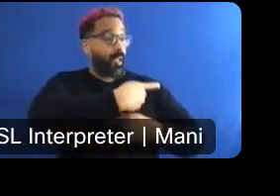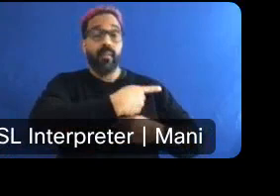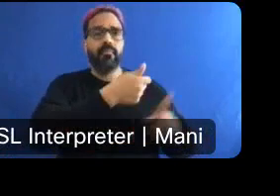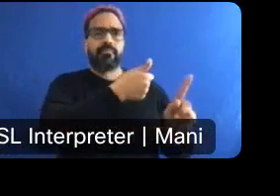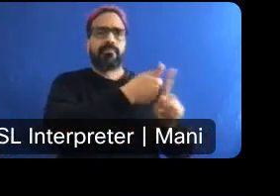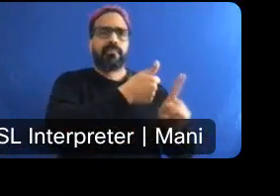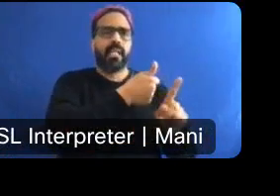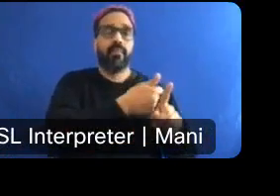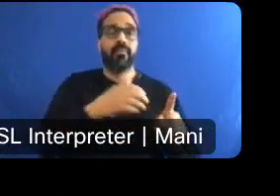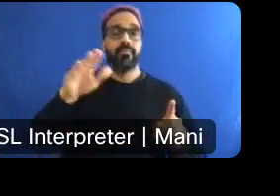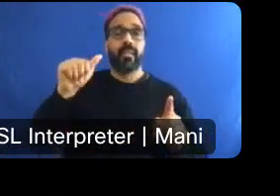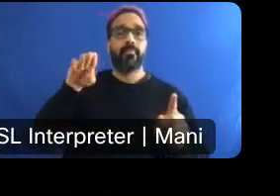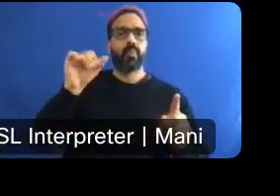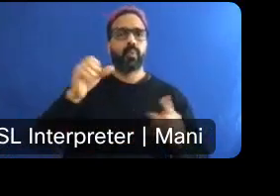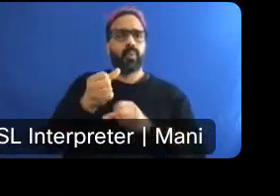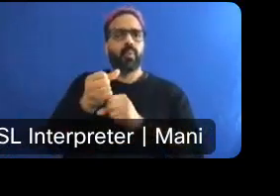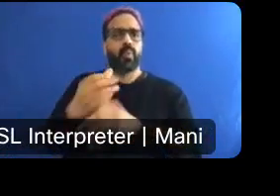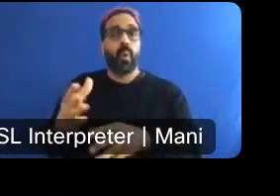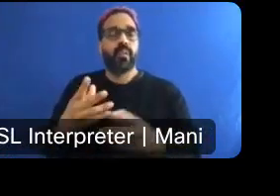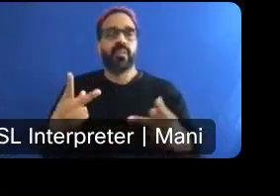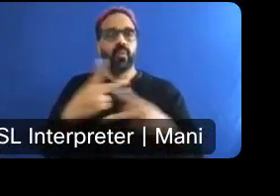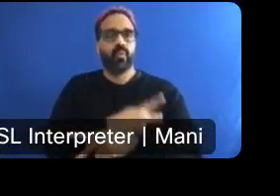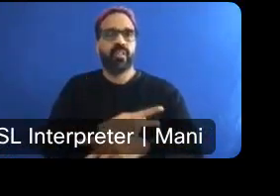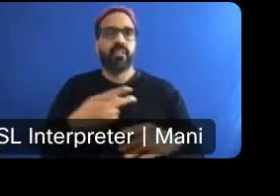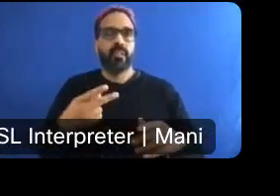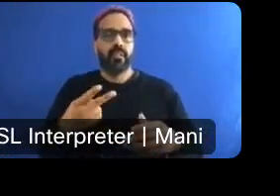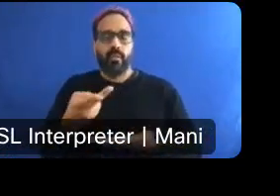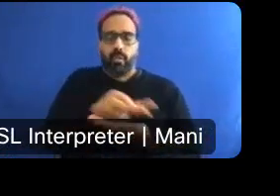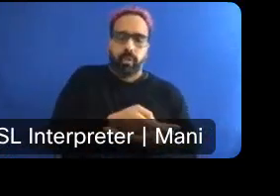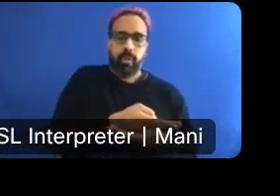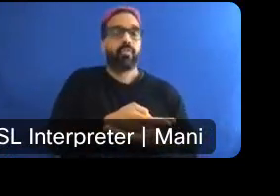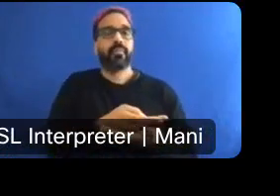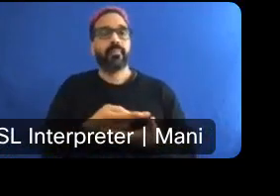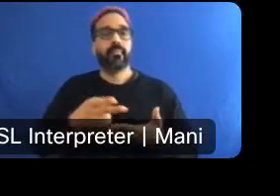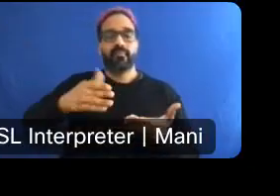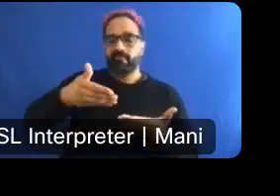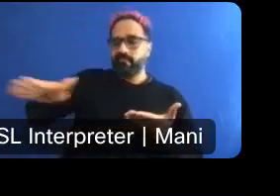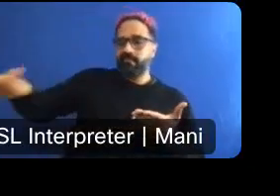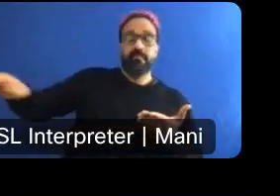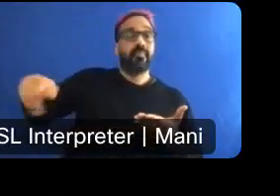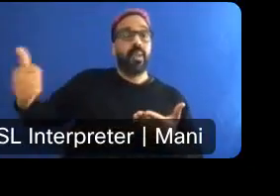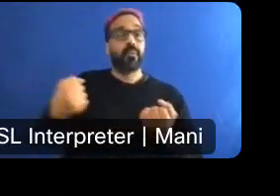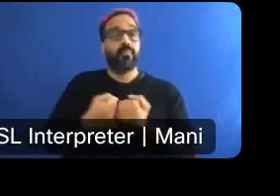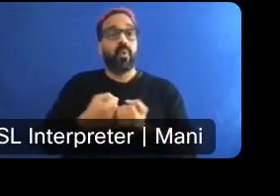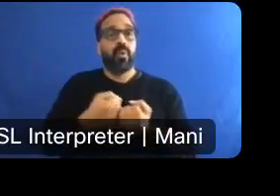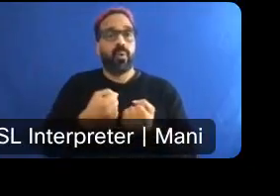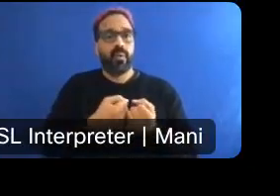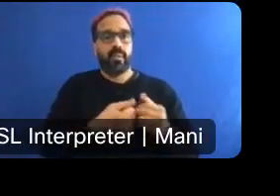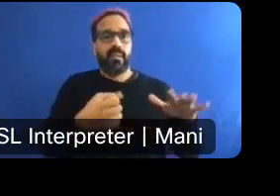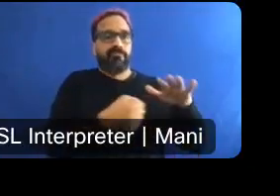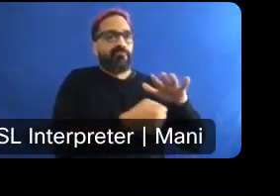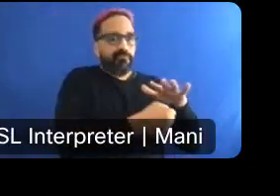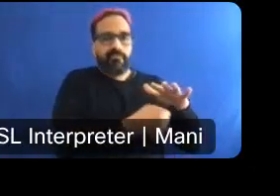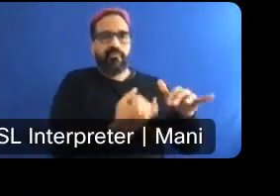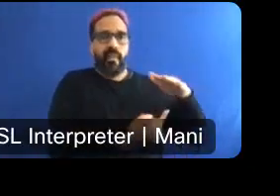leverage this time period to further isolate the survivor from additional supports. For long-term